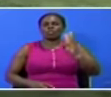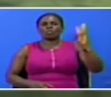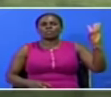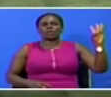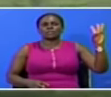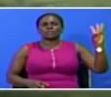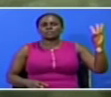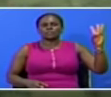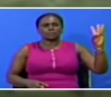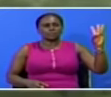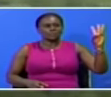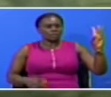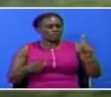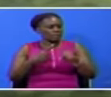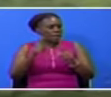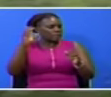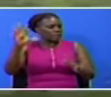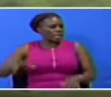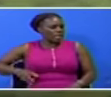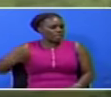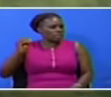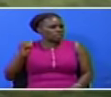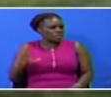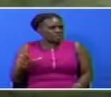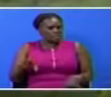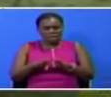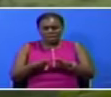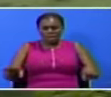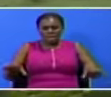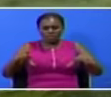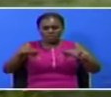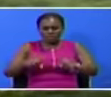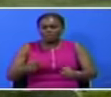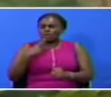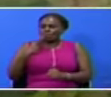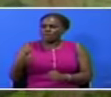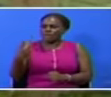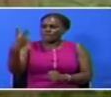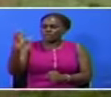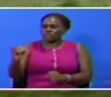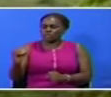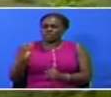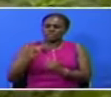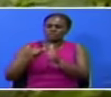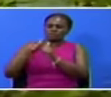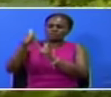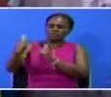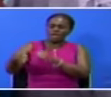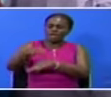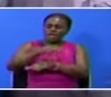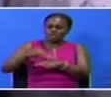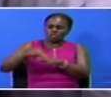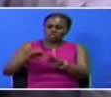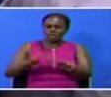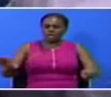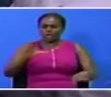this route comes at a steep cost, massive land acquisition for the 120-kilometer stretch. The National Land Commission